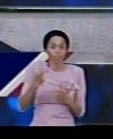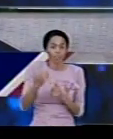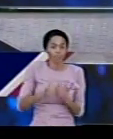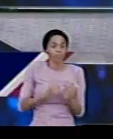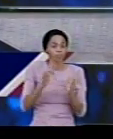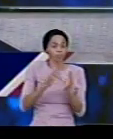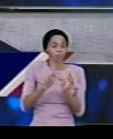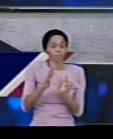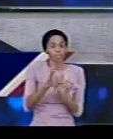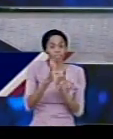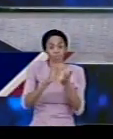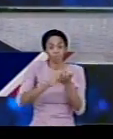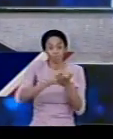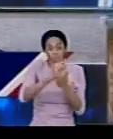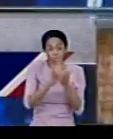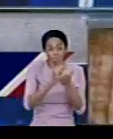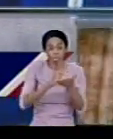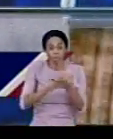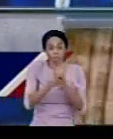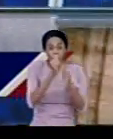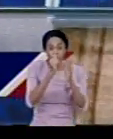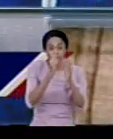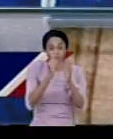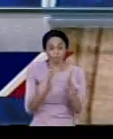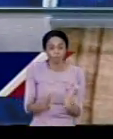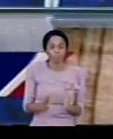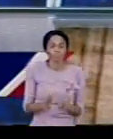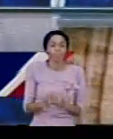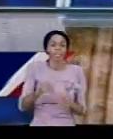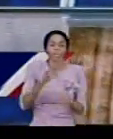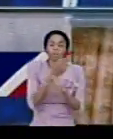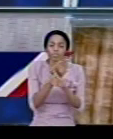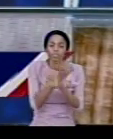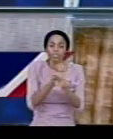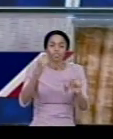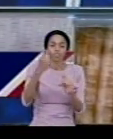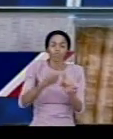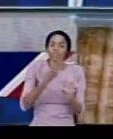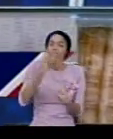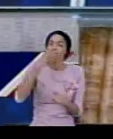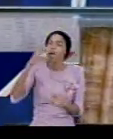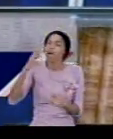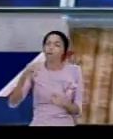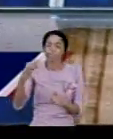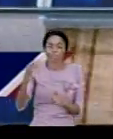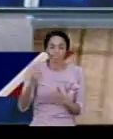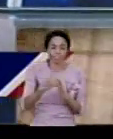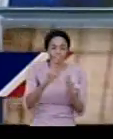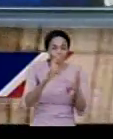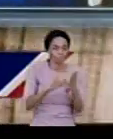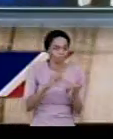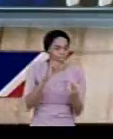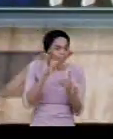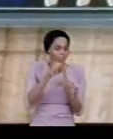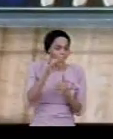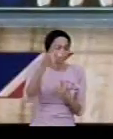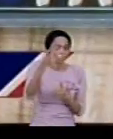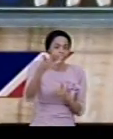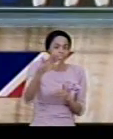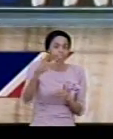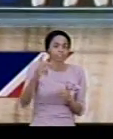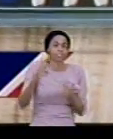believer. Redemption from the curse of the law. Number three,